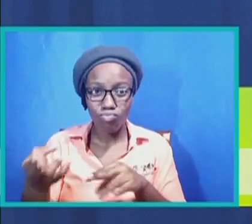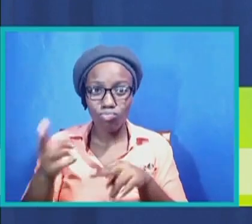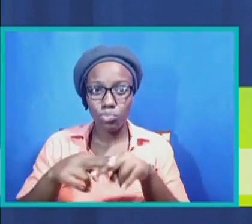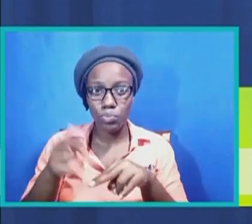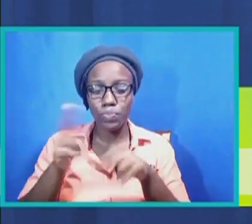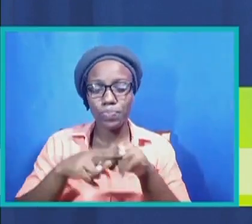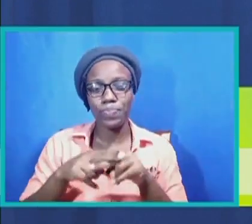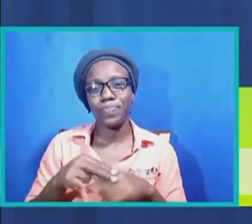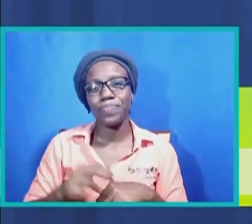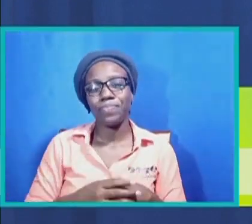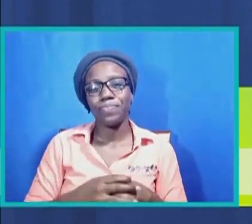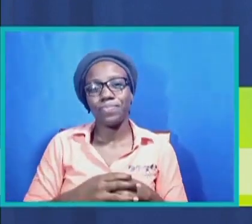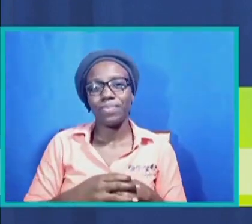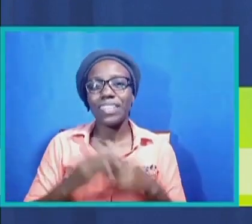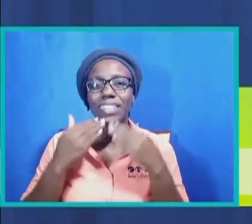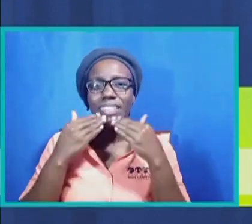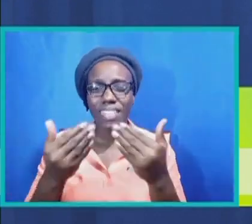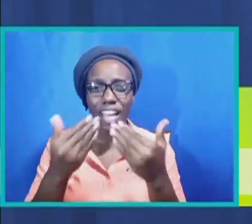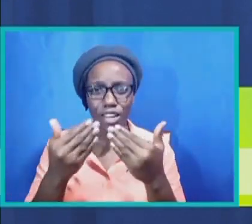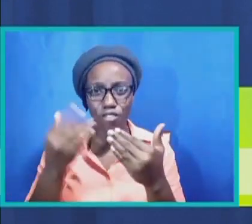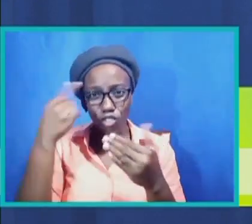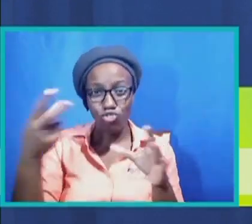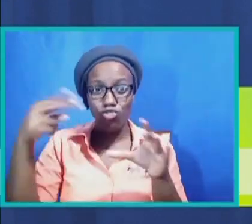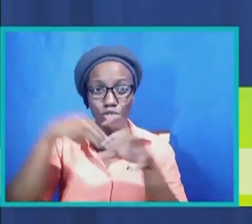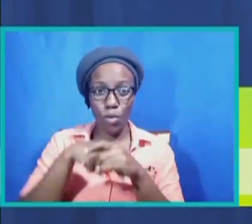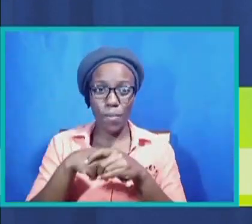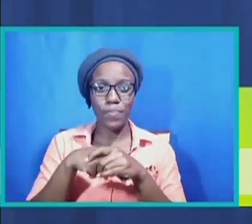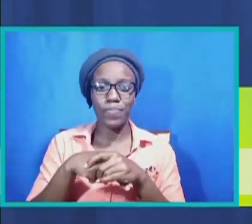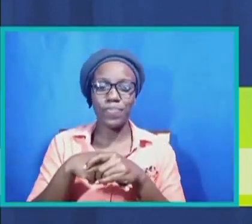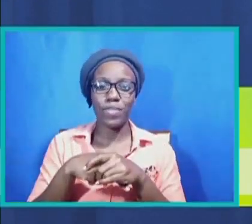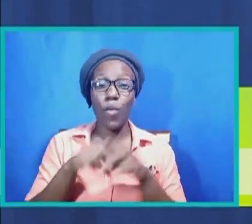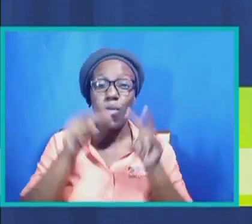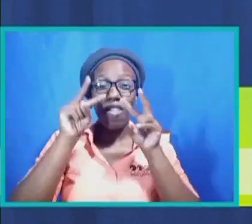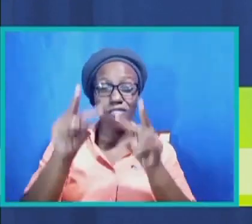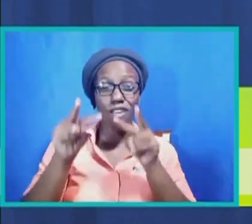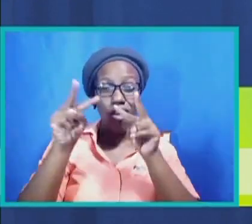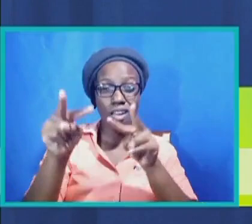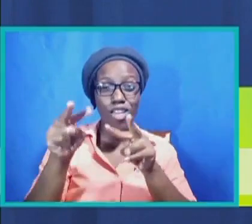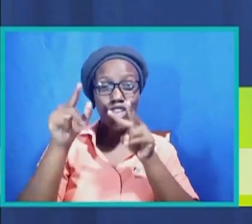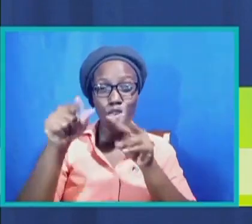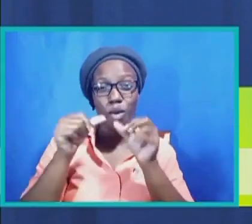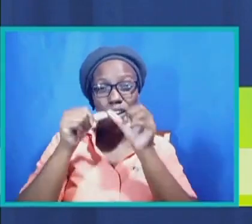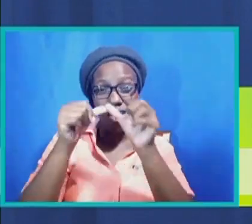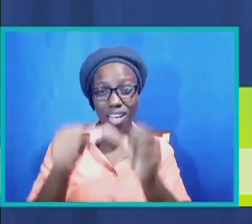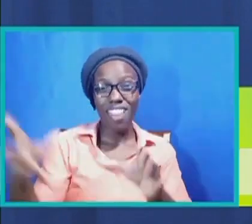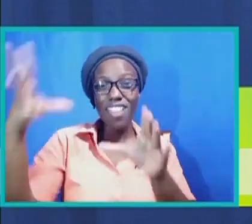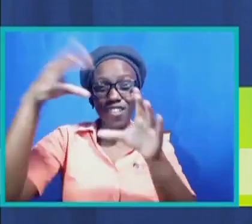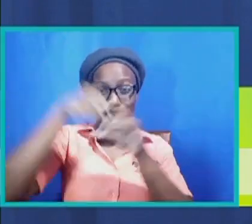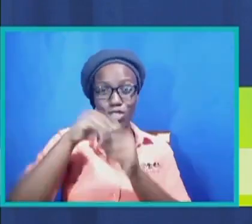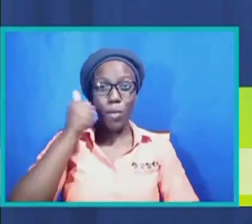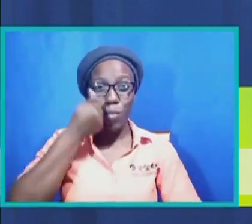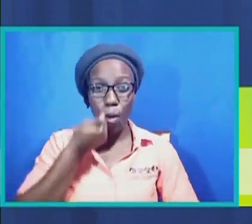so much for joining us. I'm DK Roster, looking forward to your continued engagement tomorrow, please God.